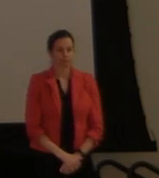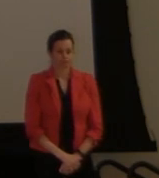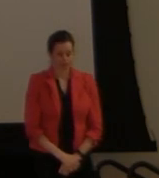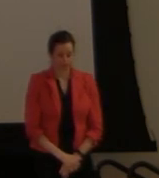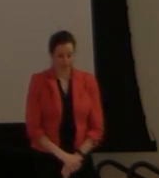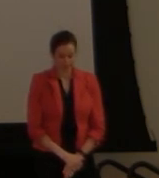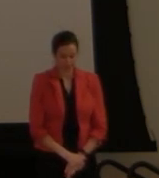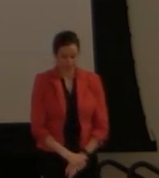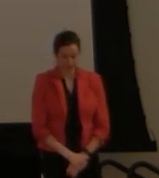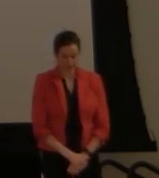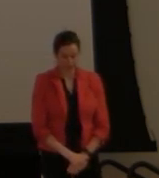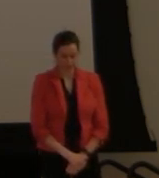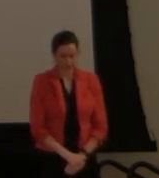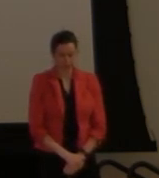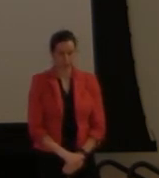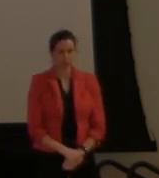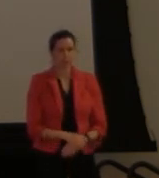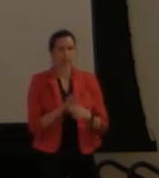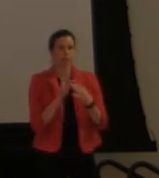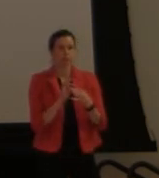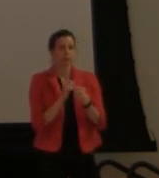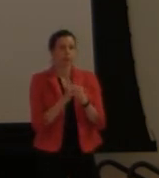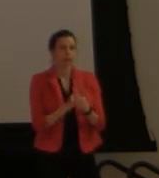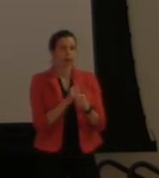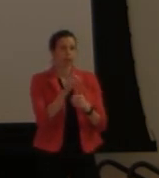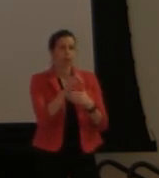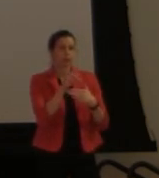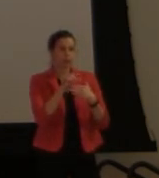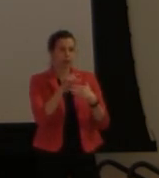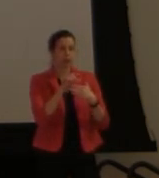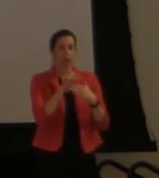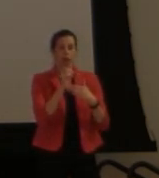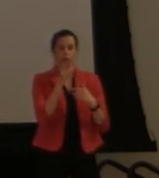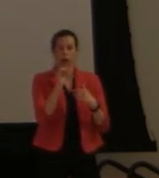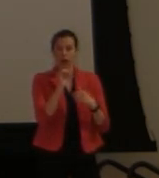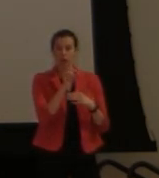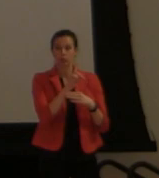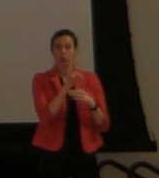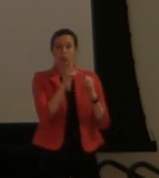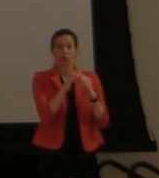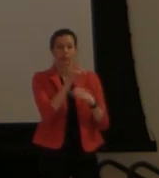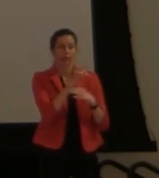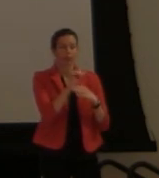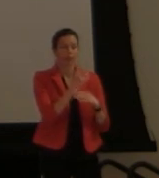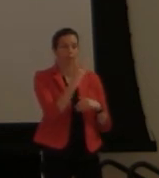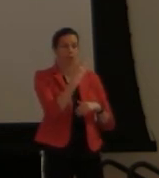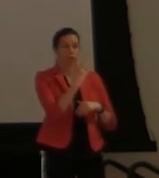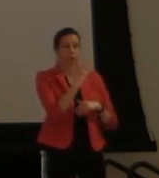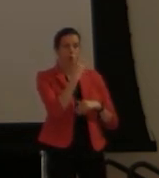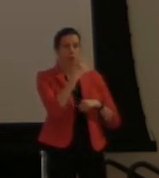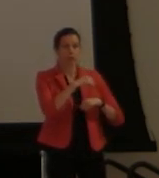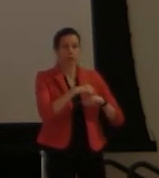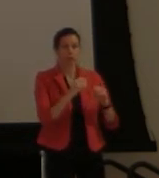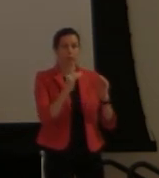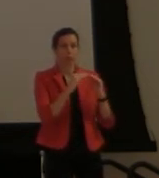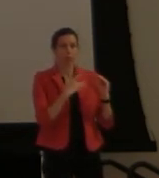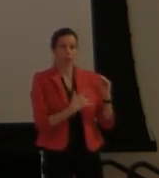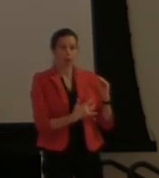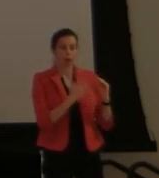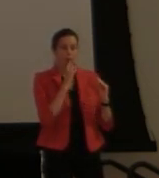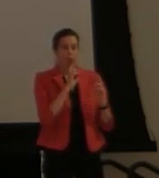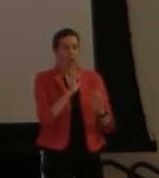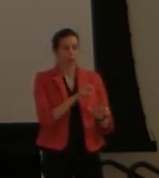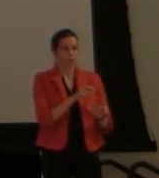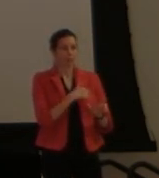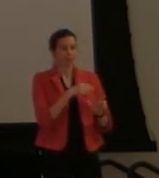And here you see by disability status, Ohioans with a disability are nearly 4 times as likely to report